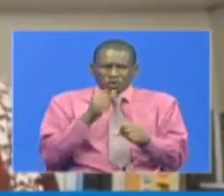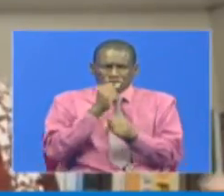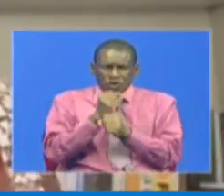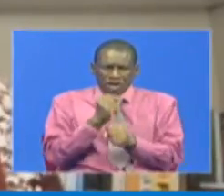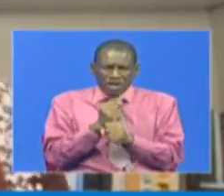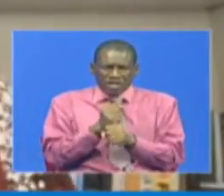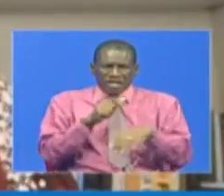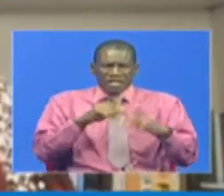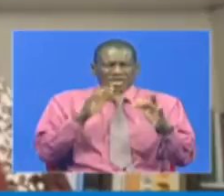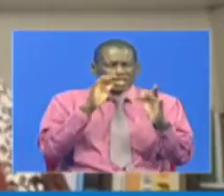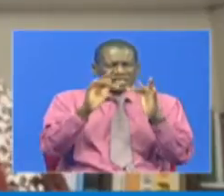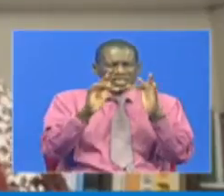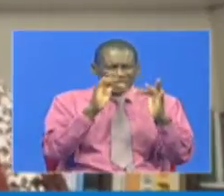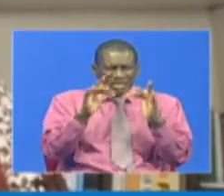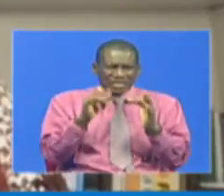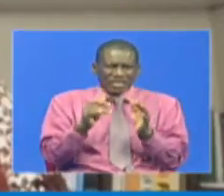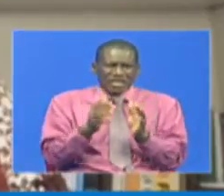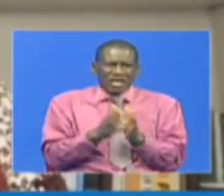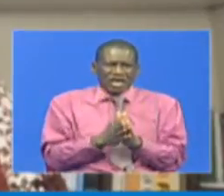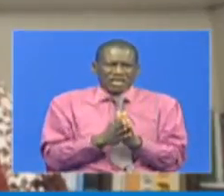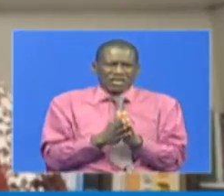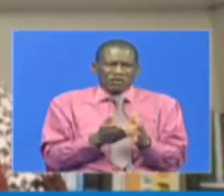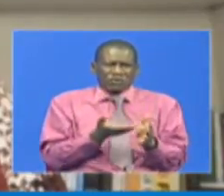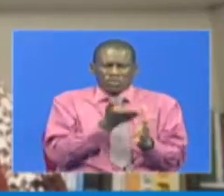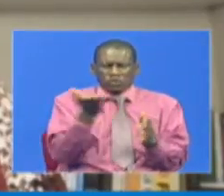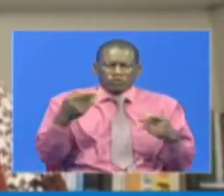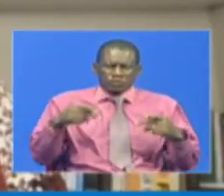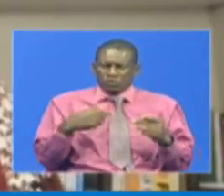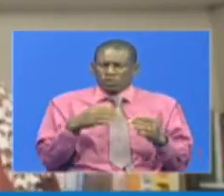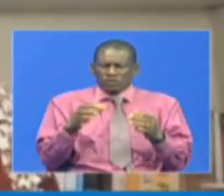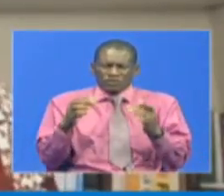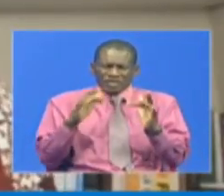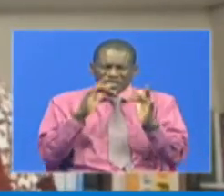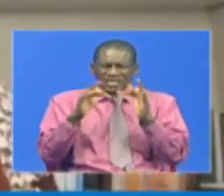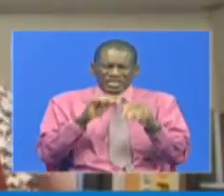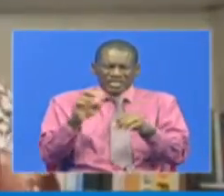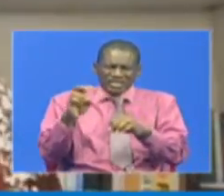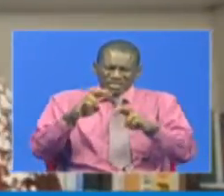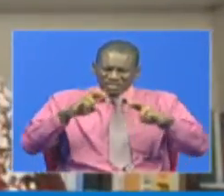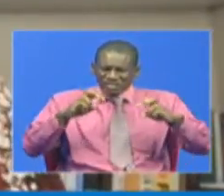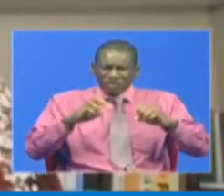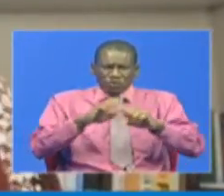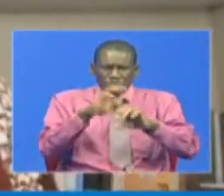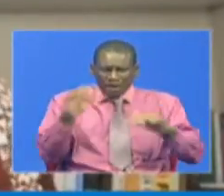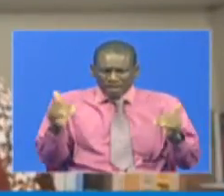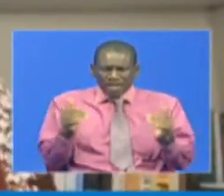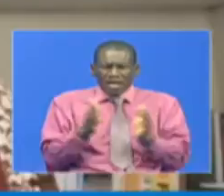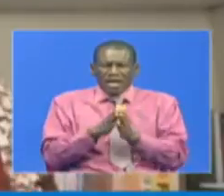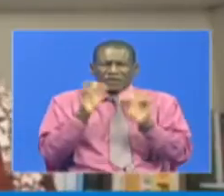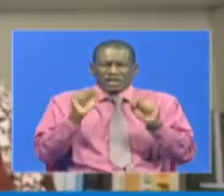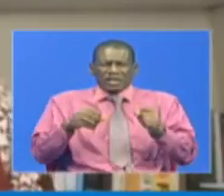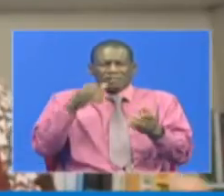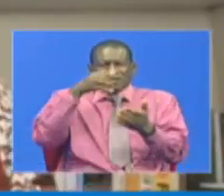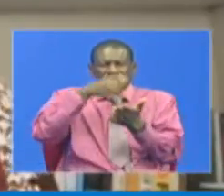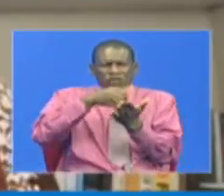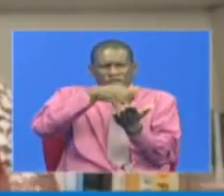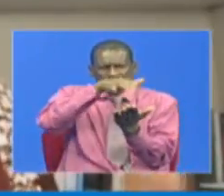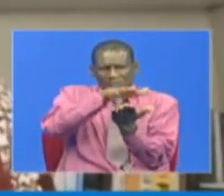in networks with those who are internet savvy and be able to get into bulking